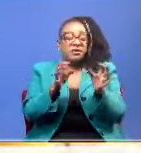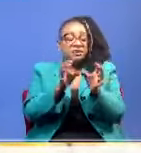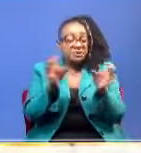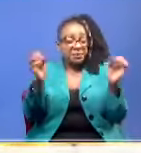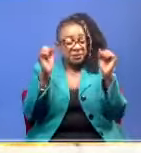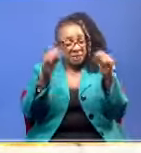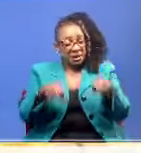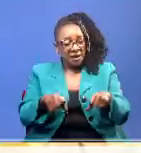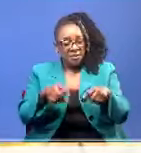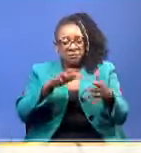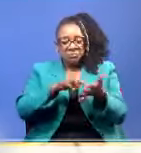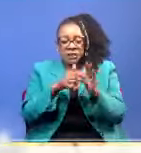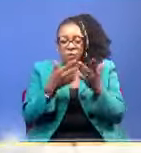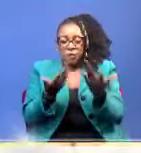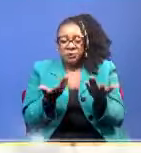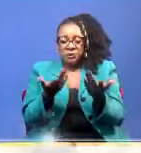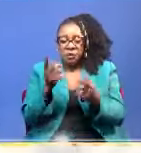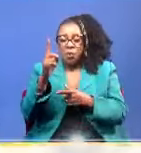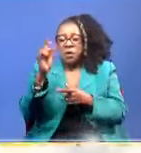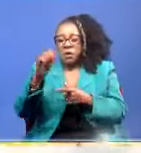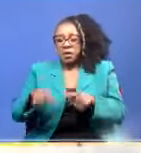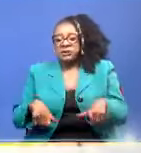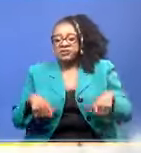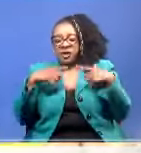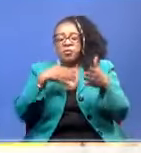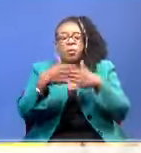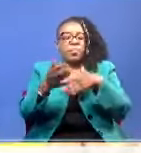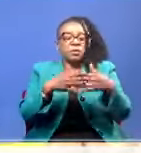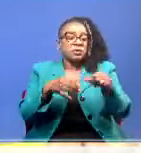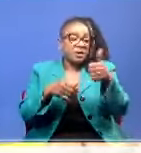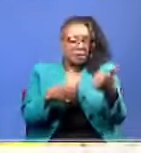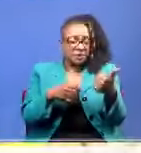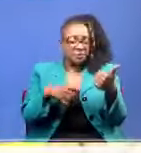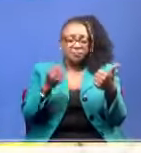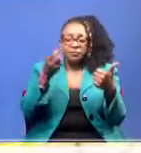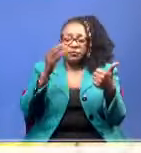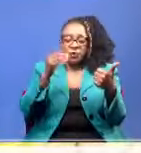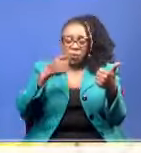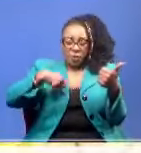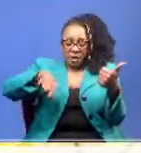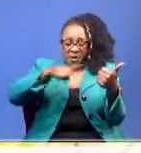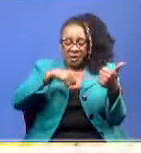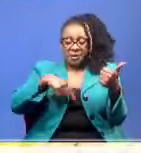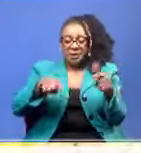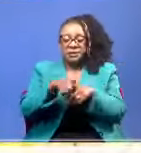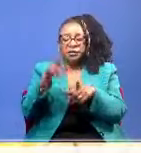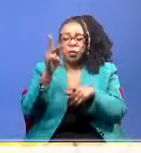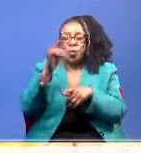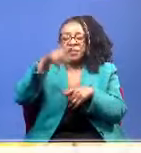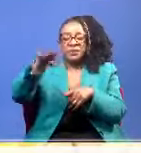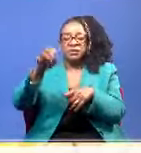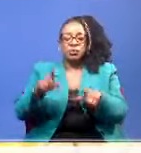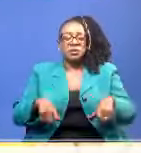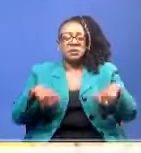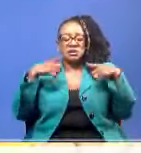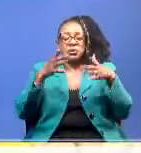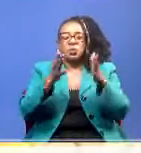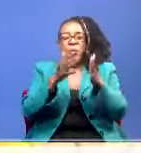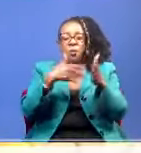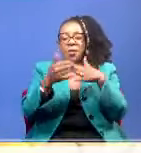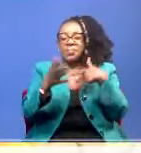separable, it means one can exist without the other. So we are here as KUPPET to exist without the